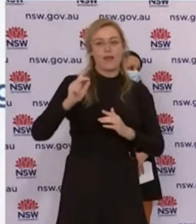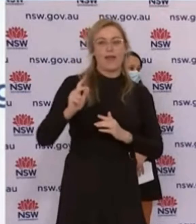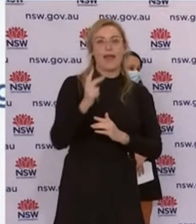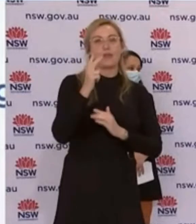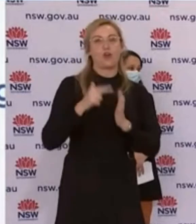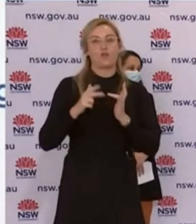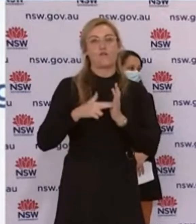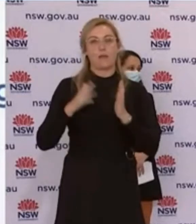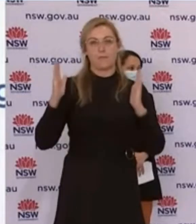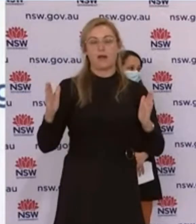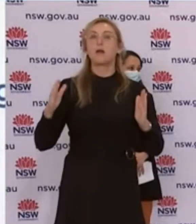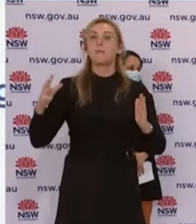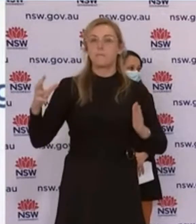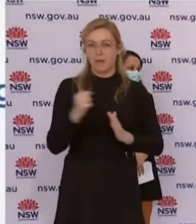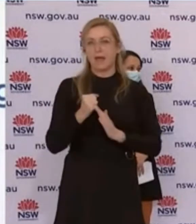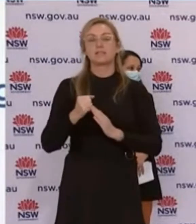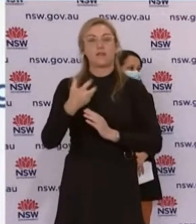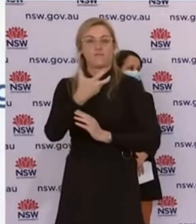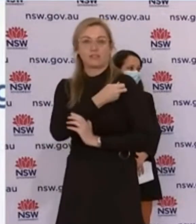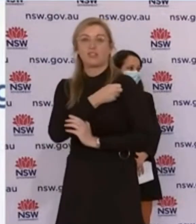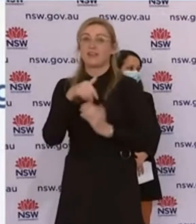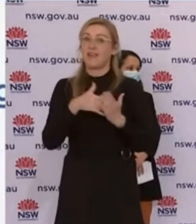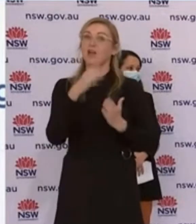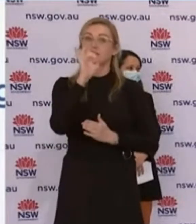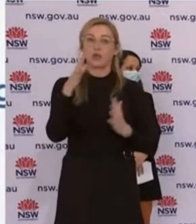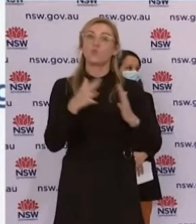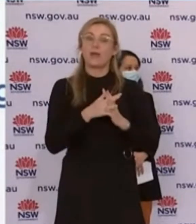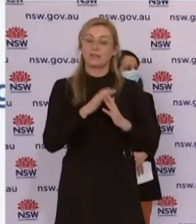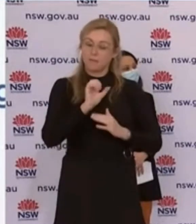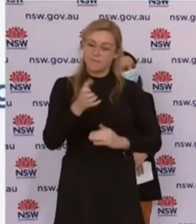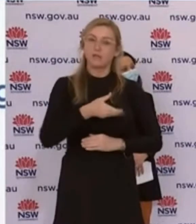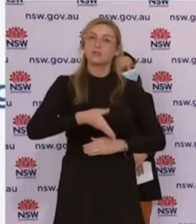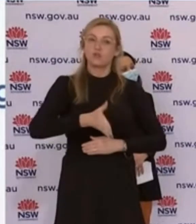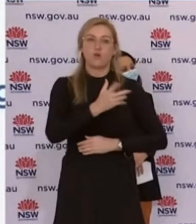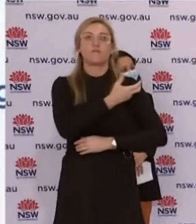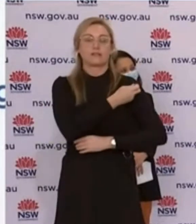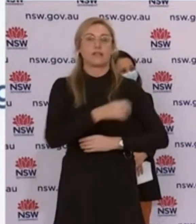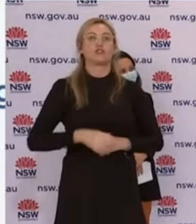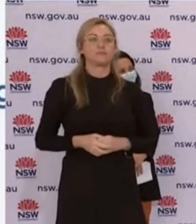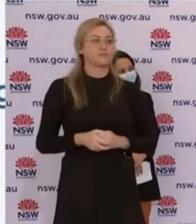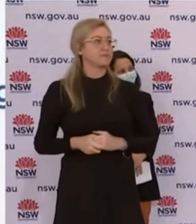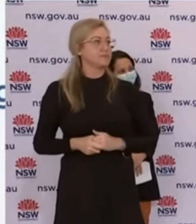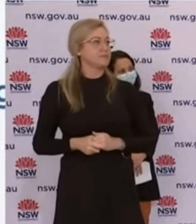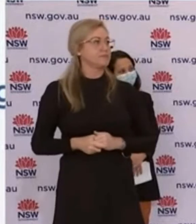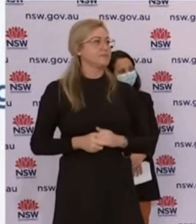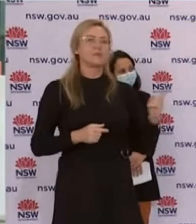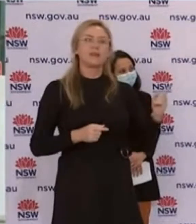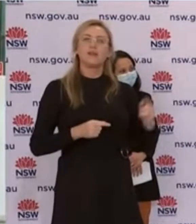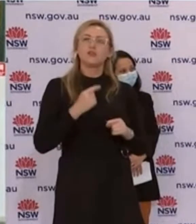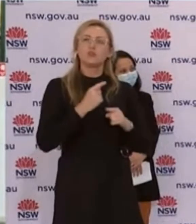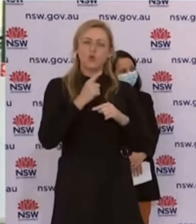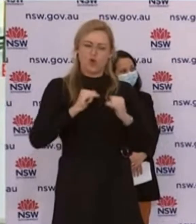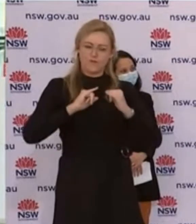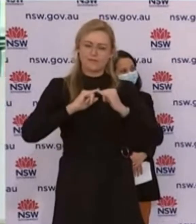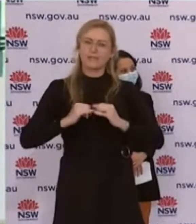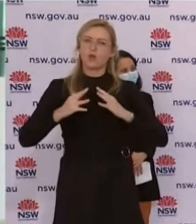be mandatory. They have 10 weeks to ensure that they're vaccinated. But the Premier's indicated... South West Sydney and Western Sydney, there's a lot of migrant families there. It's been really